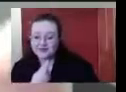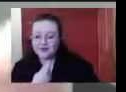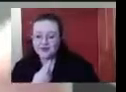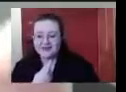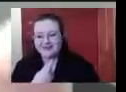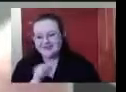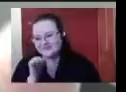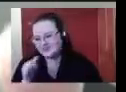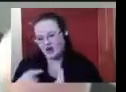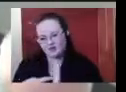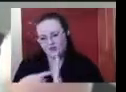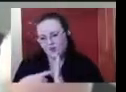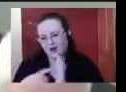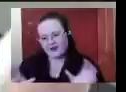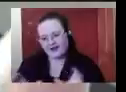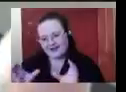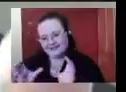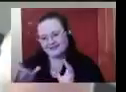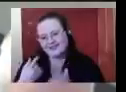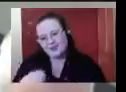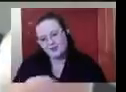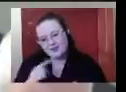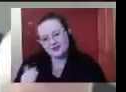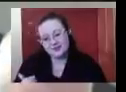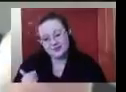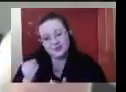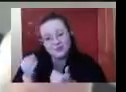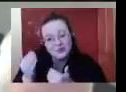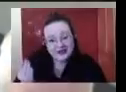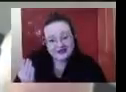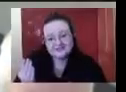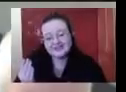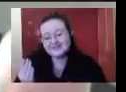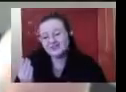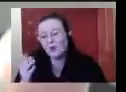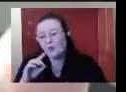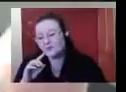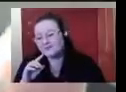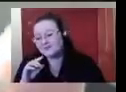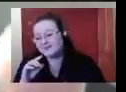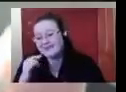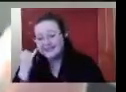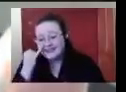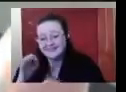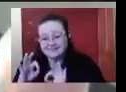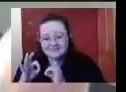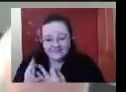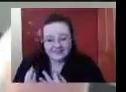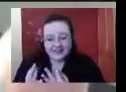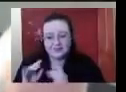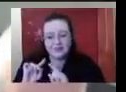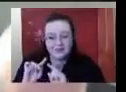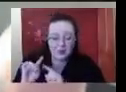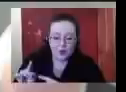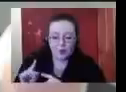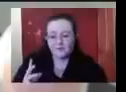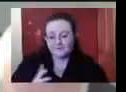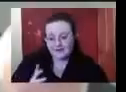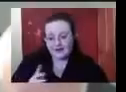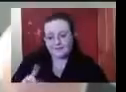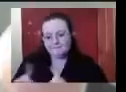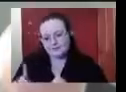recommend that this be done only with one's own family to reduce the potential of spreading from asymptomatic